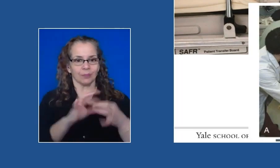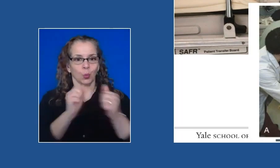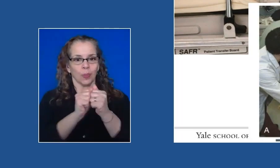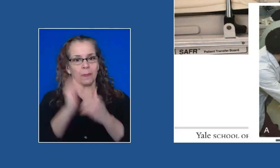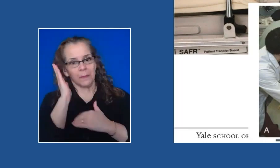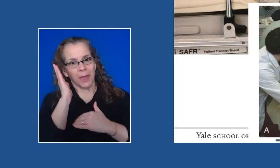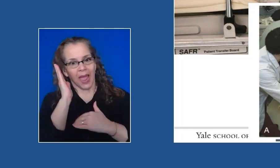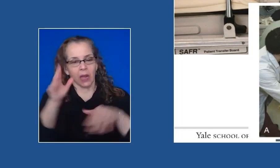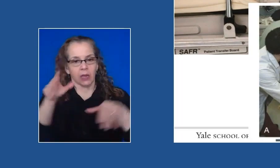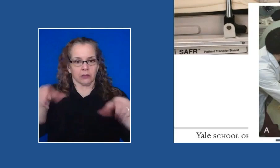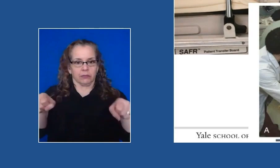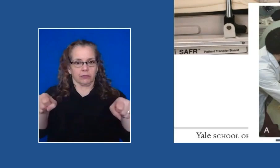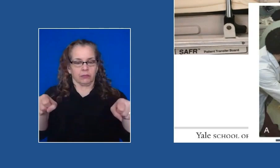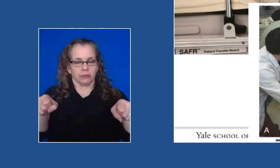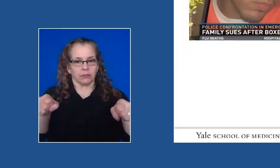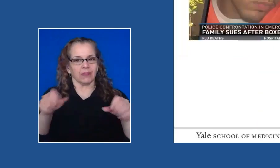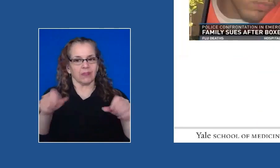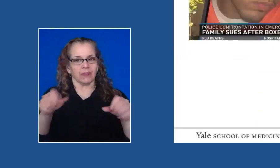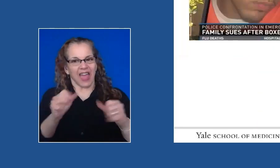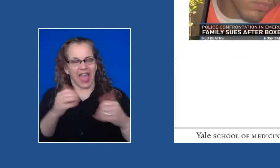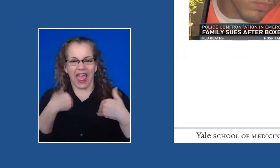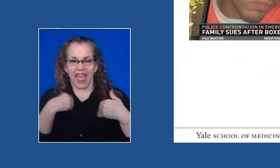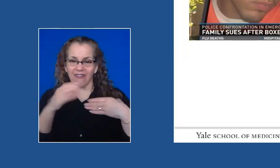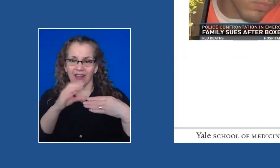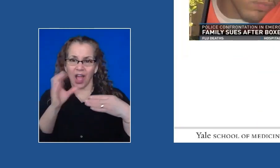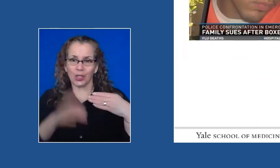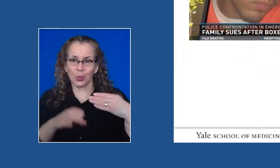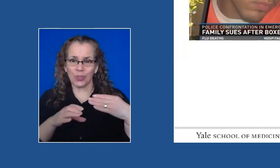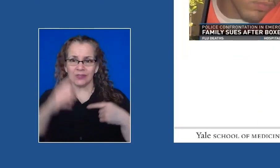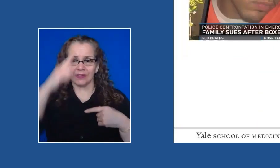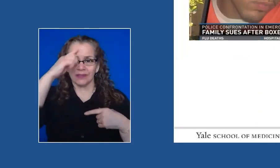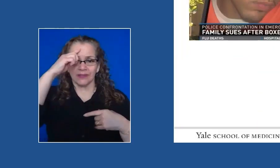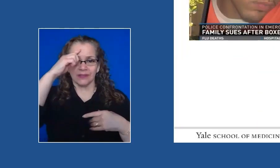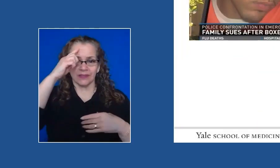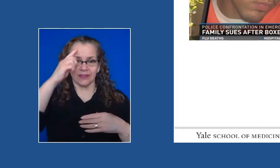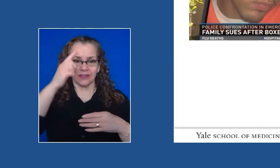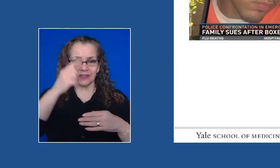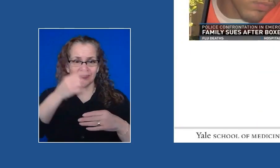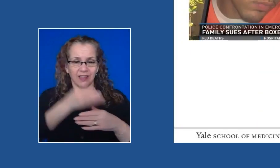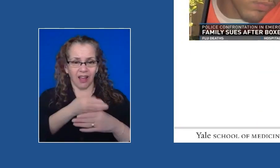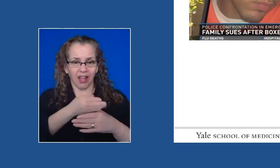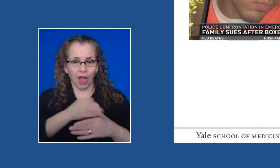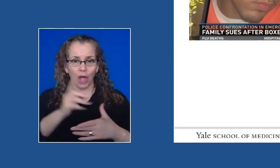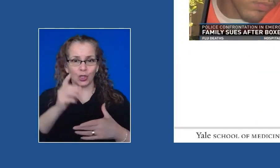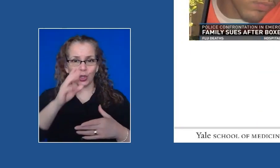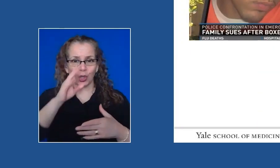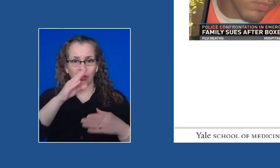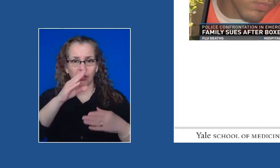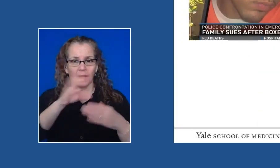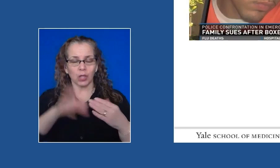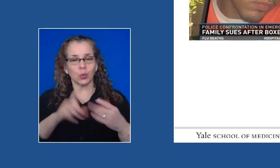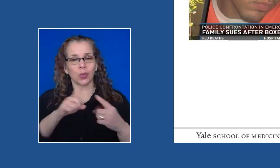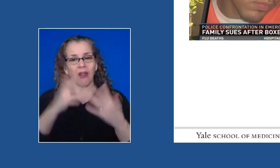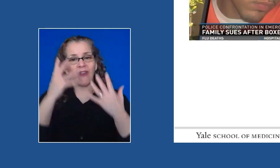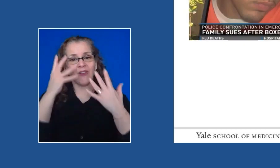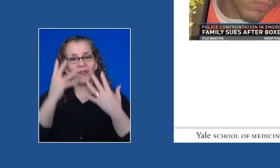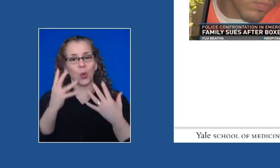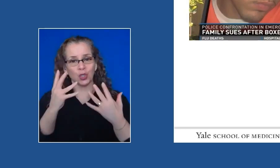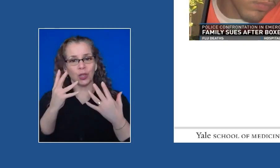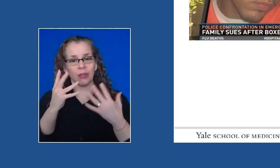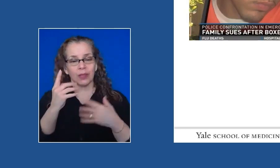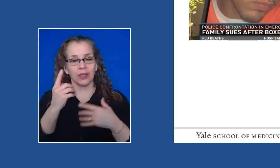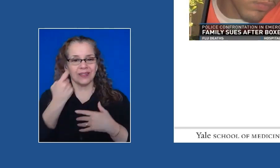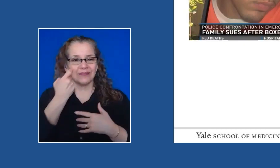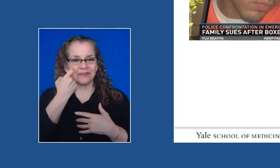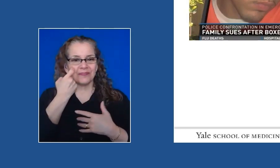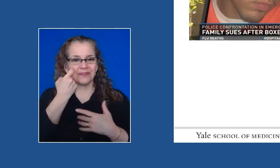consequences, both psychologically and physically. And unfortunately, recent news articles and media focus on